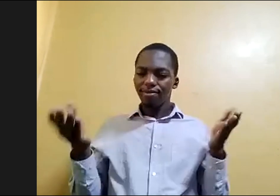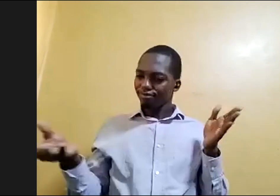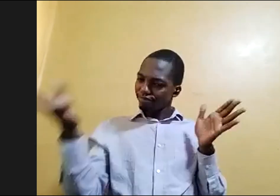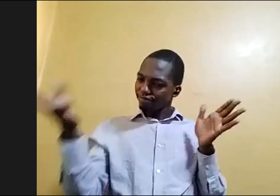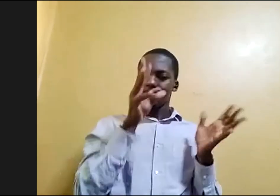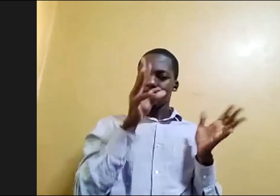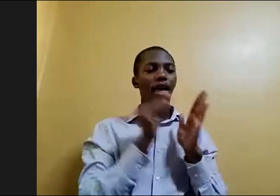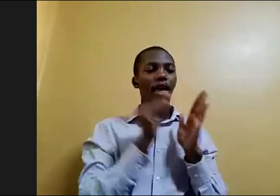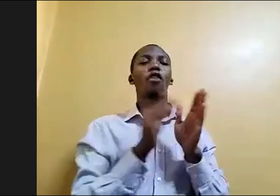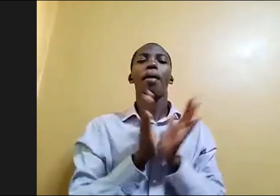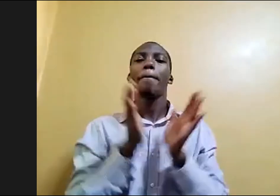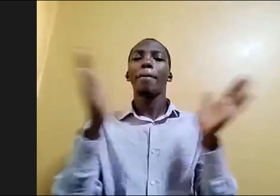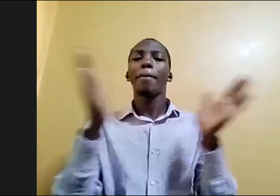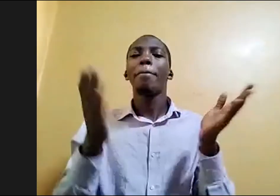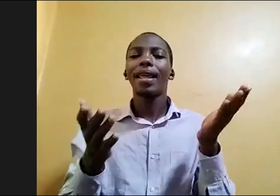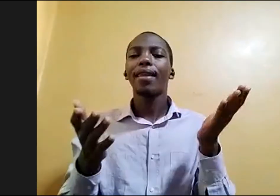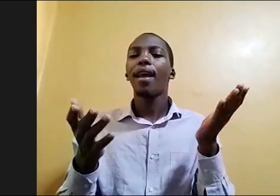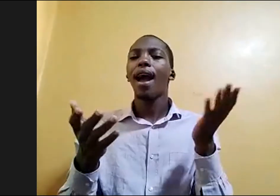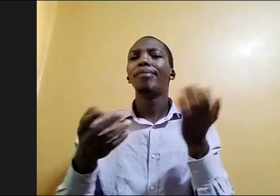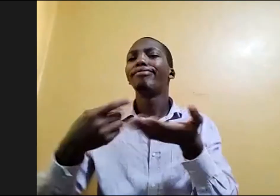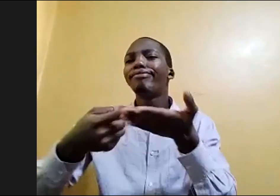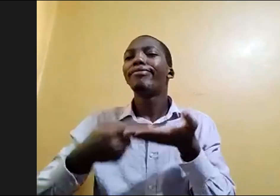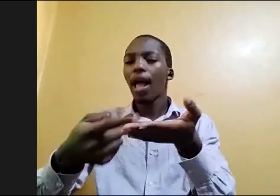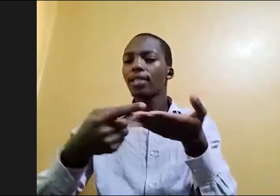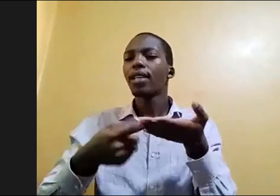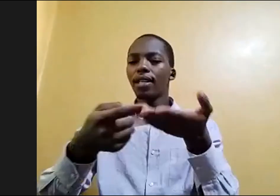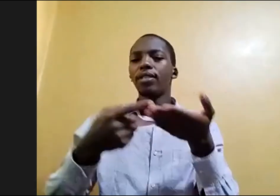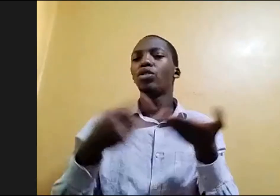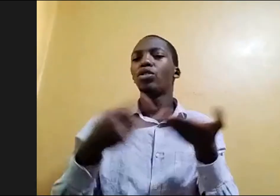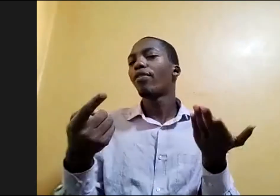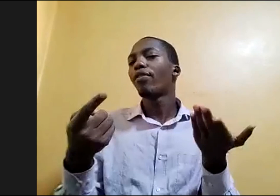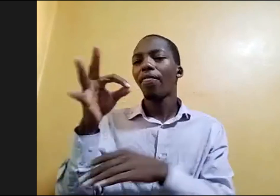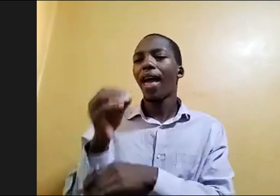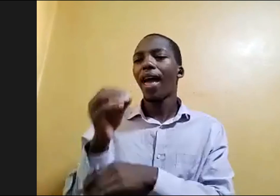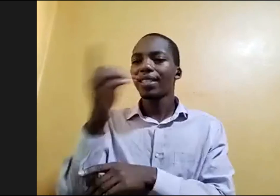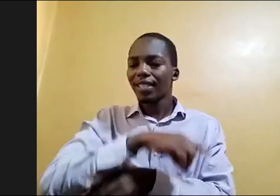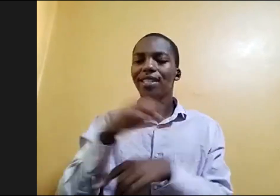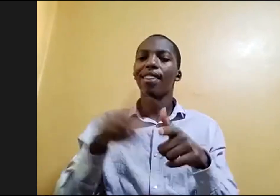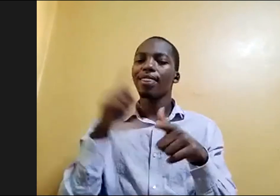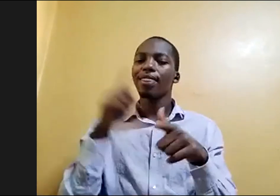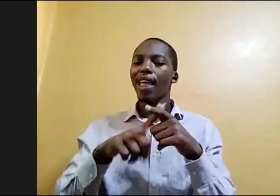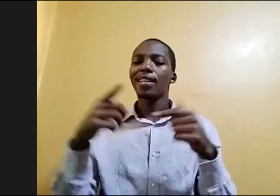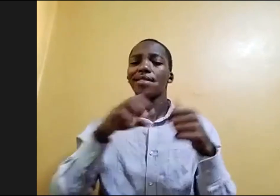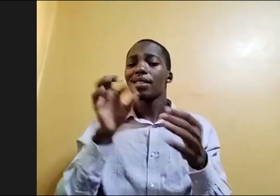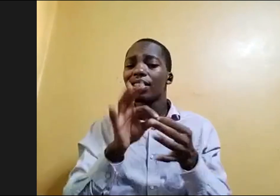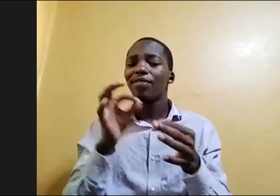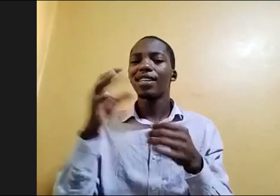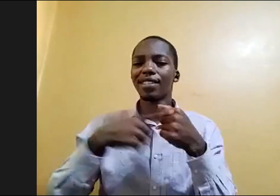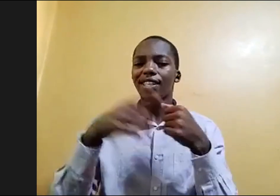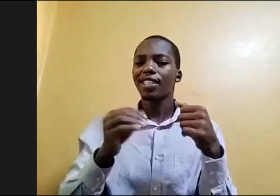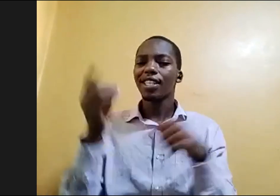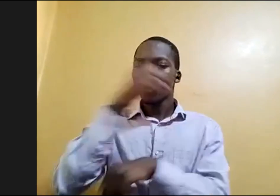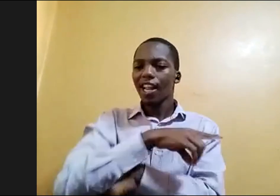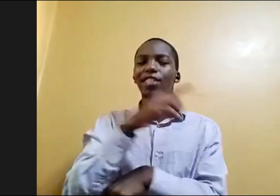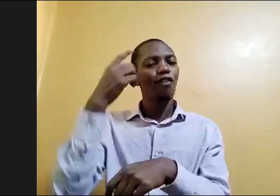put for public consultation for 30 days and for TBT consultation for 60 days in order to give to third countries